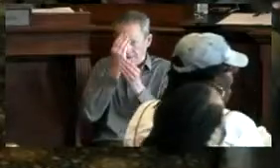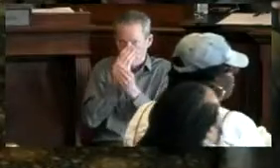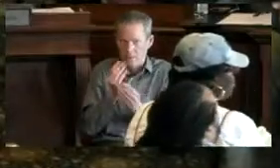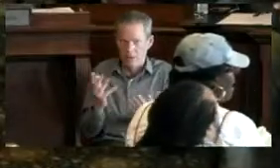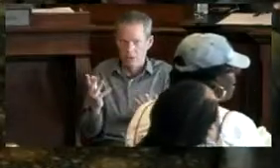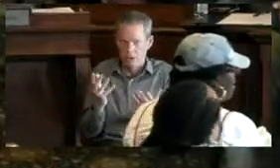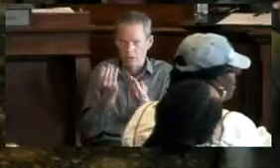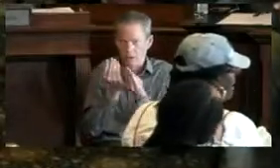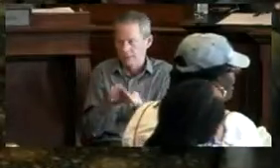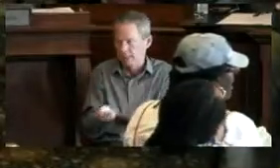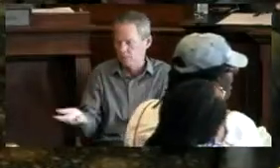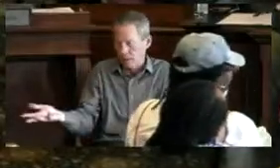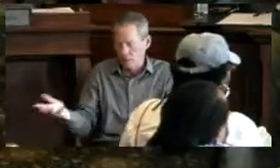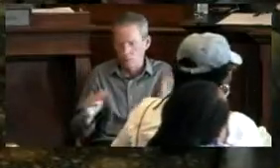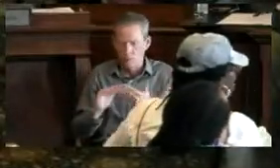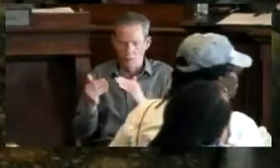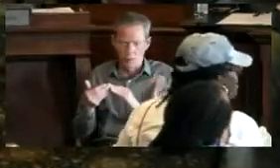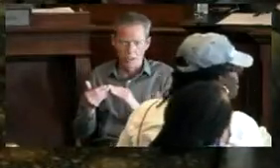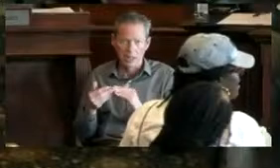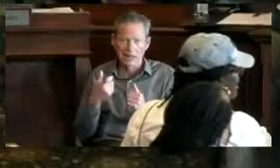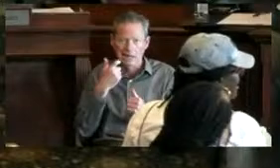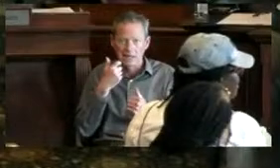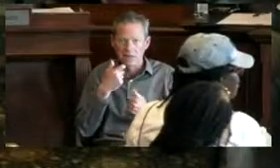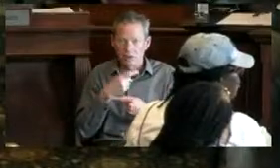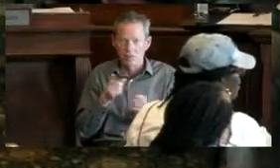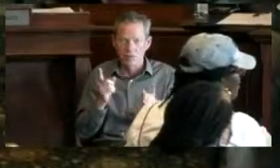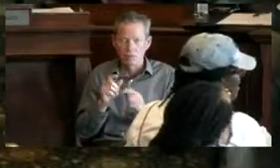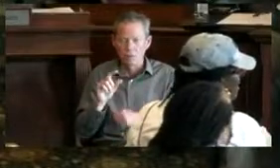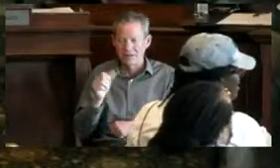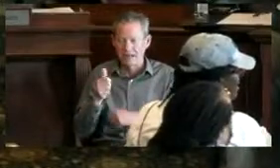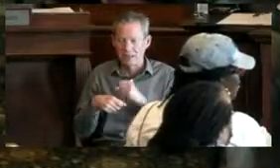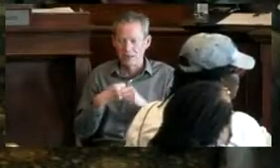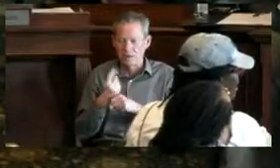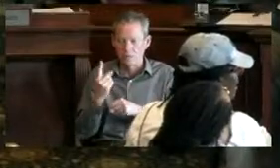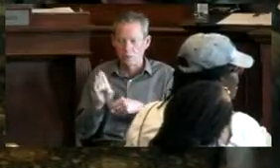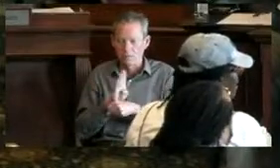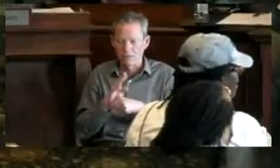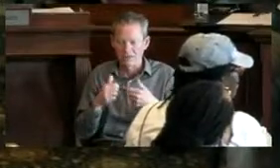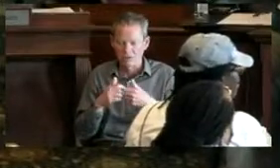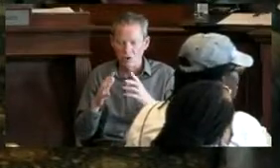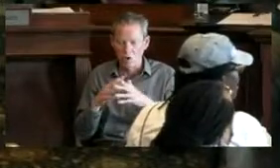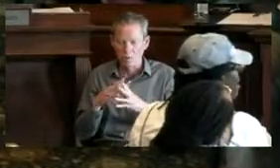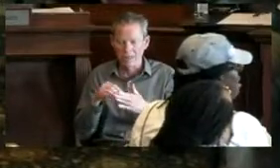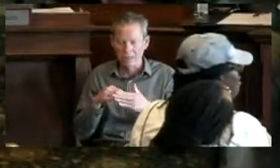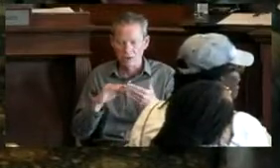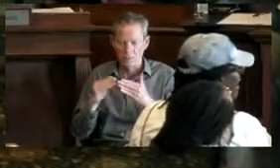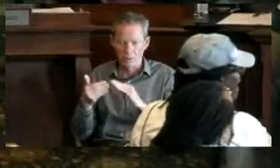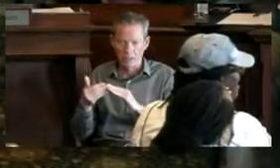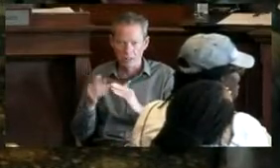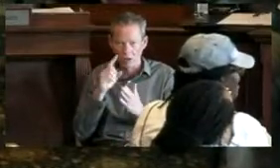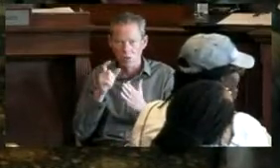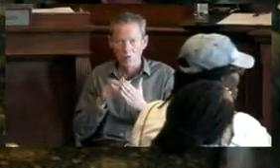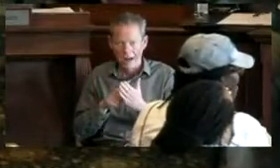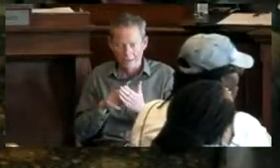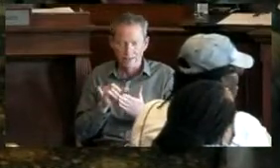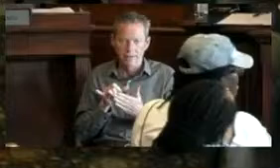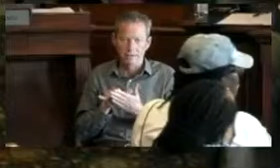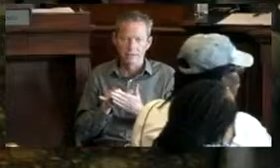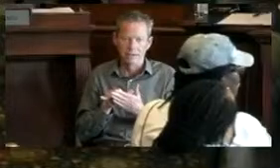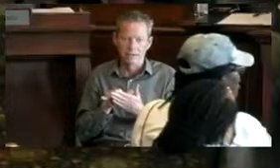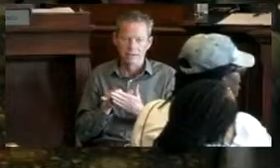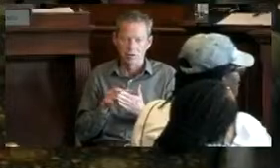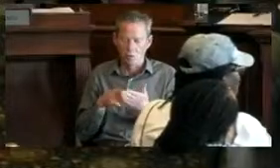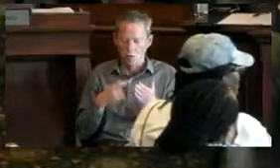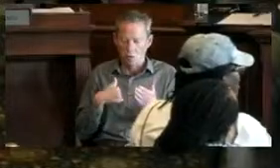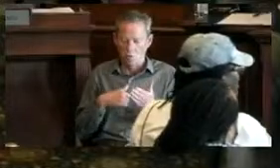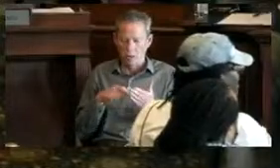information out to our community. I just told you it took 10 years for one business to open in a community, recognizing that